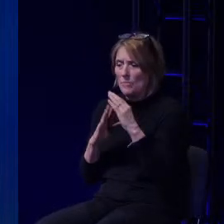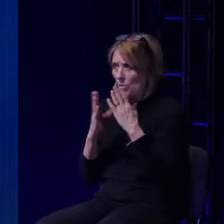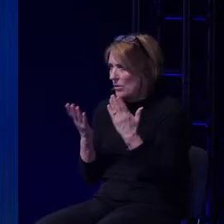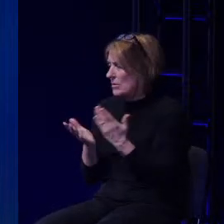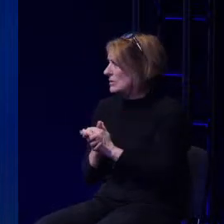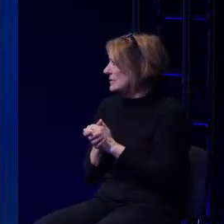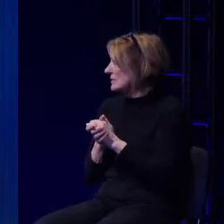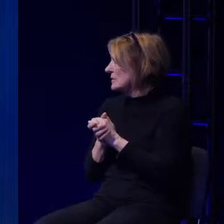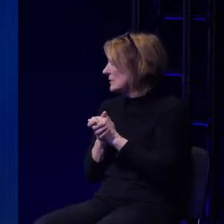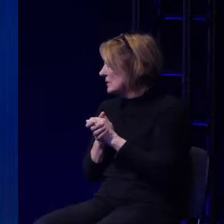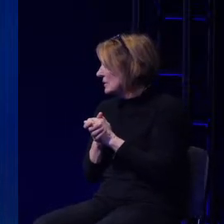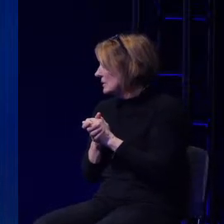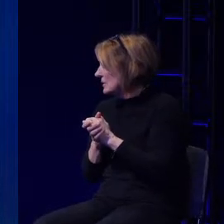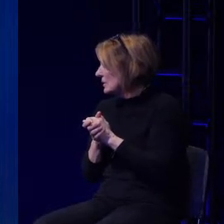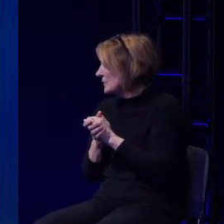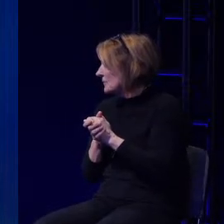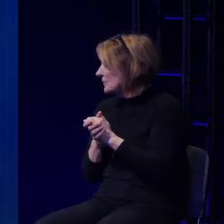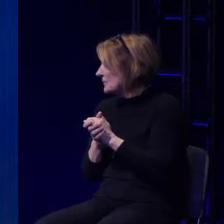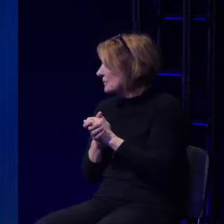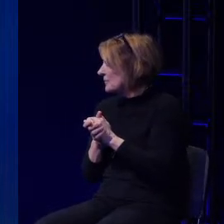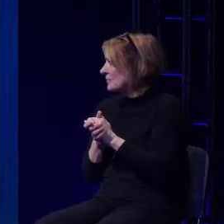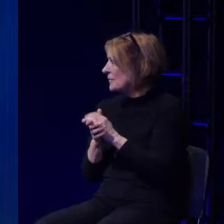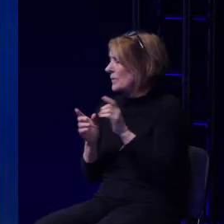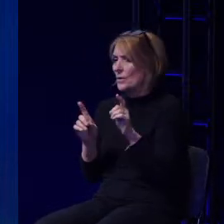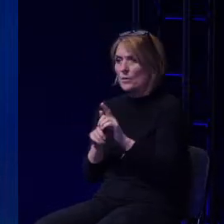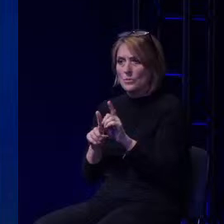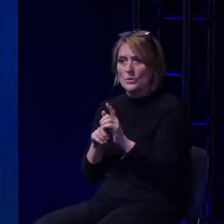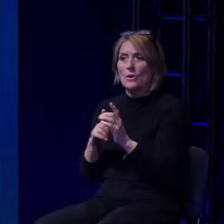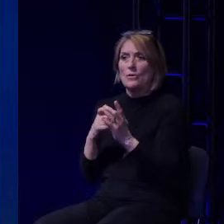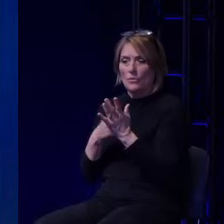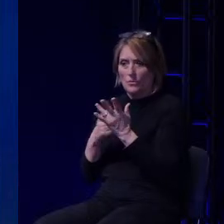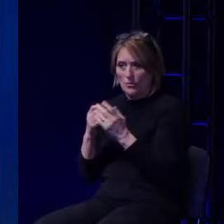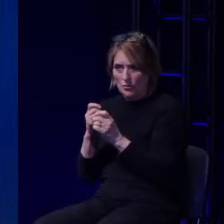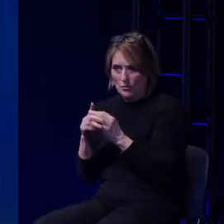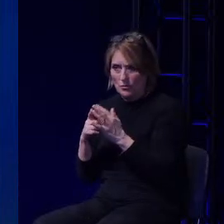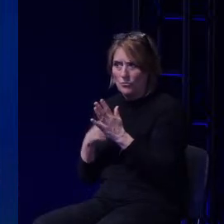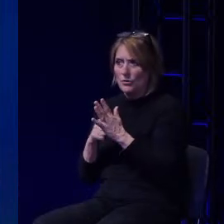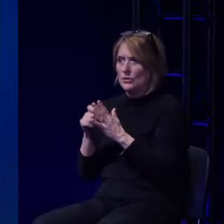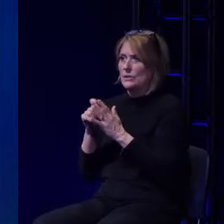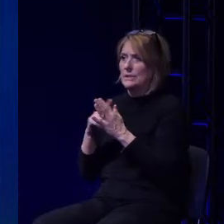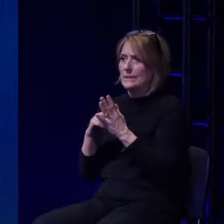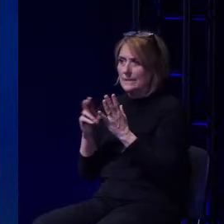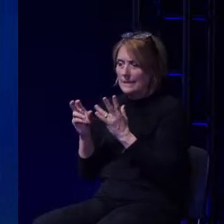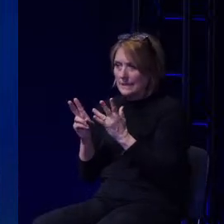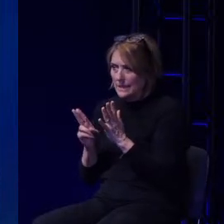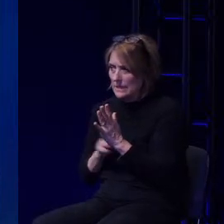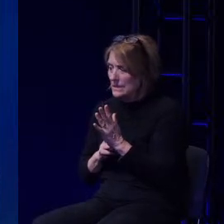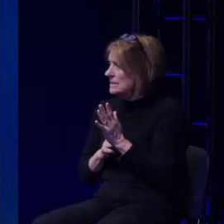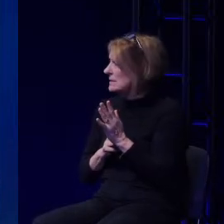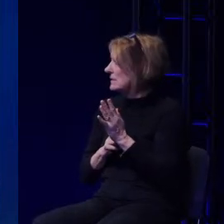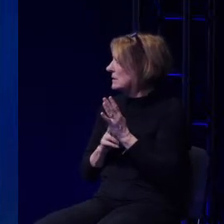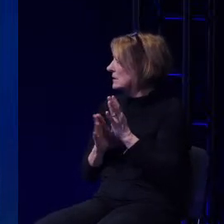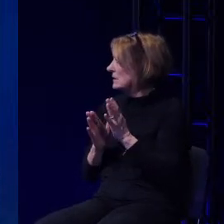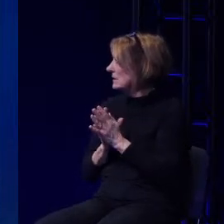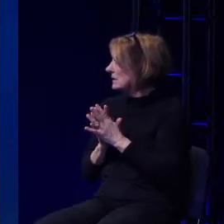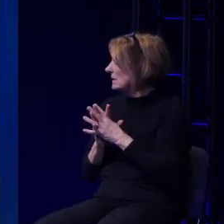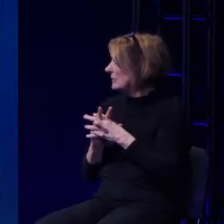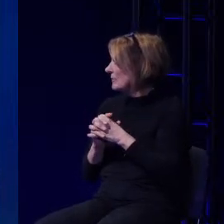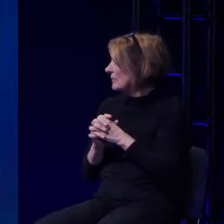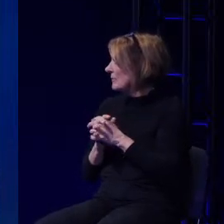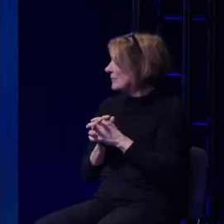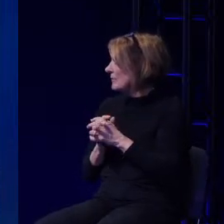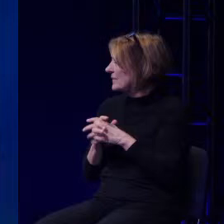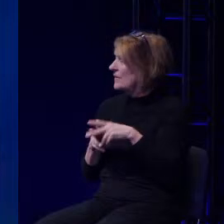cinematographer, Mike Fox, but also Roger Deakins, Dick Pope. We did anthropological films. So that